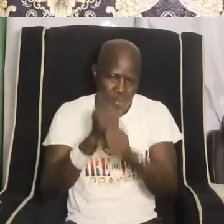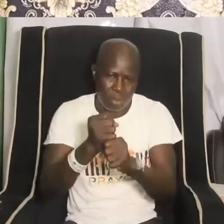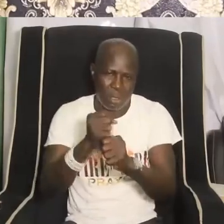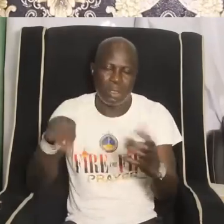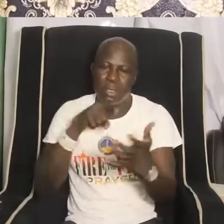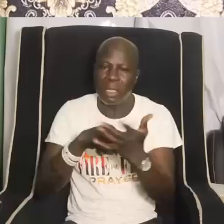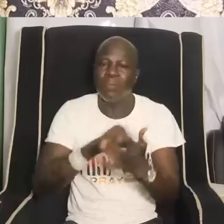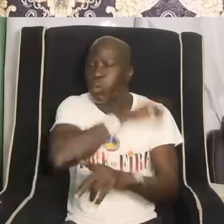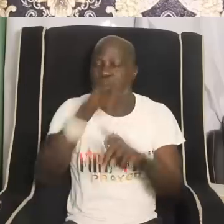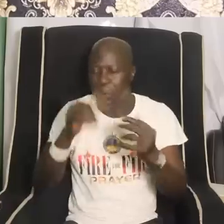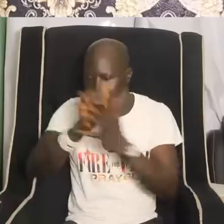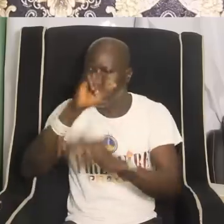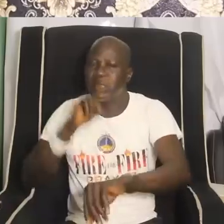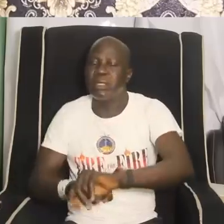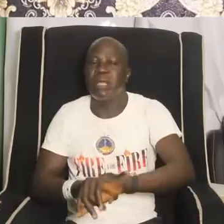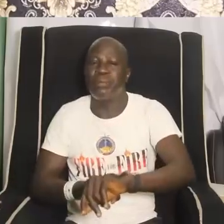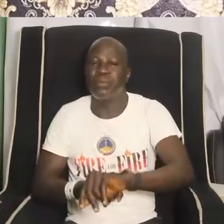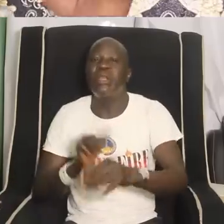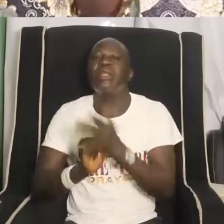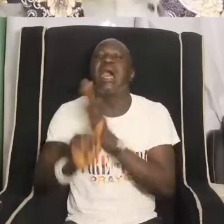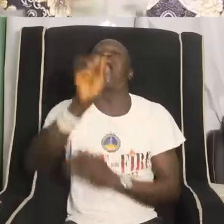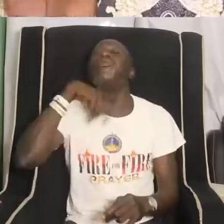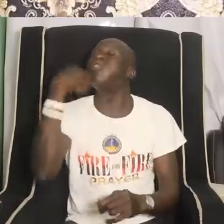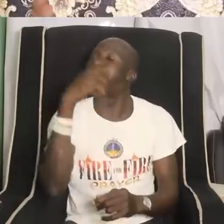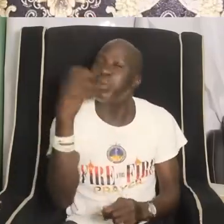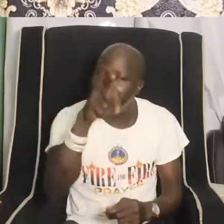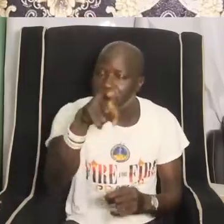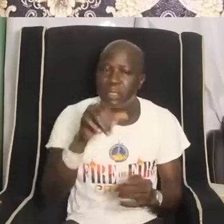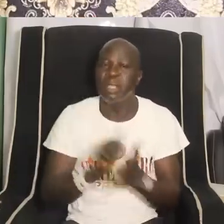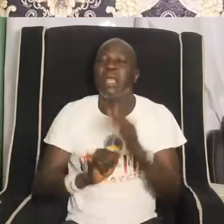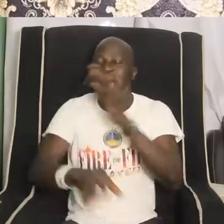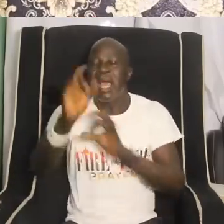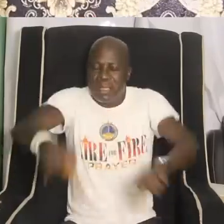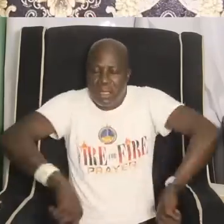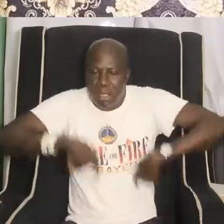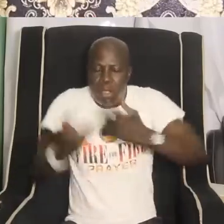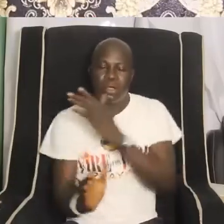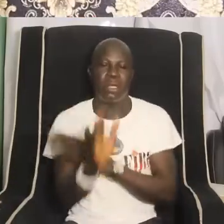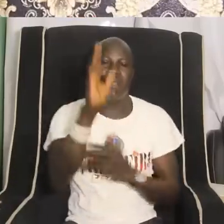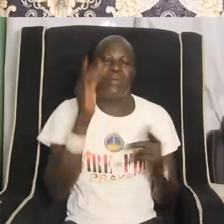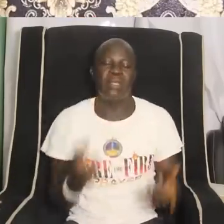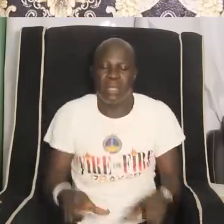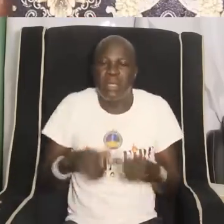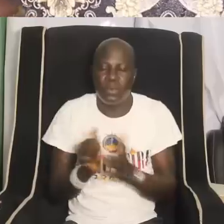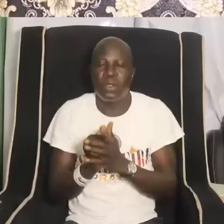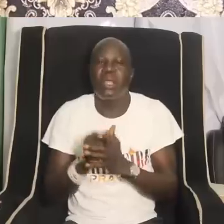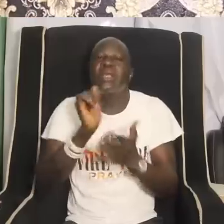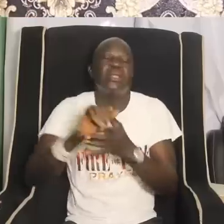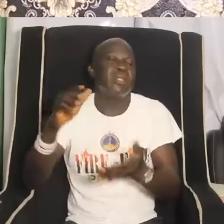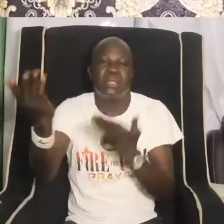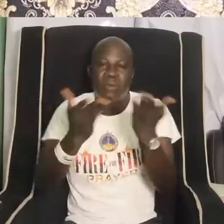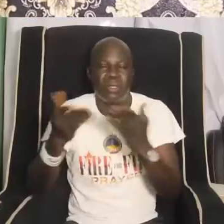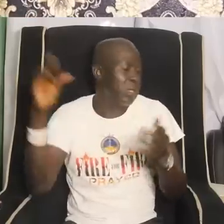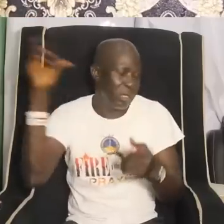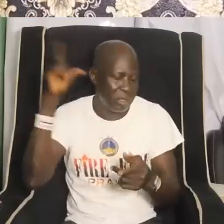them. Tori wa to ba to akoko. Because when it's due time. O so aso tele. I prophesy. The Oluwa ti better me wa. As Lord live as an angel. Iranse gbo mi.